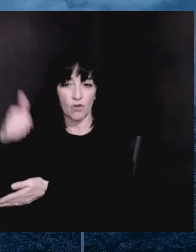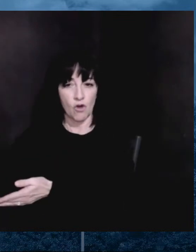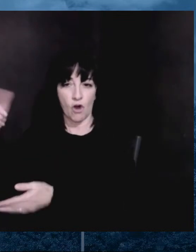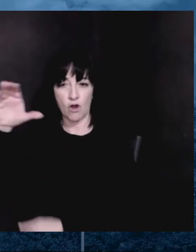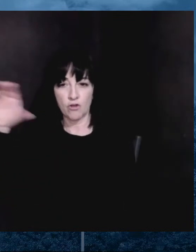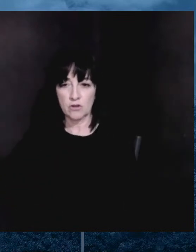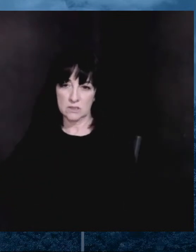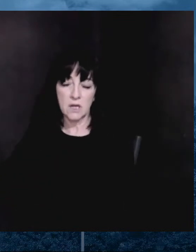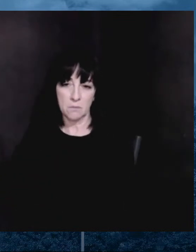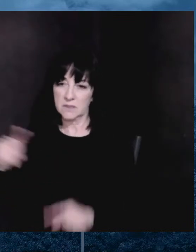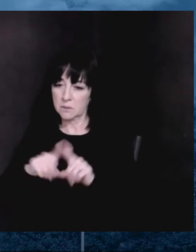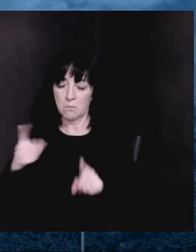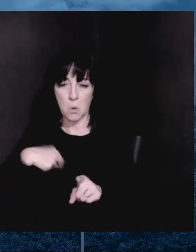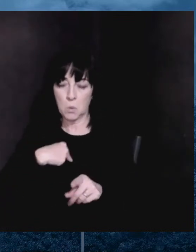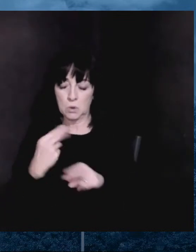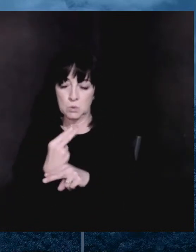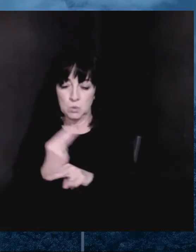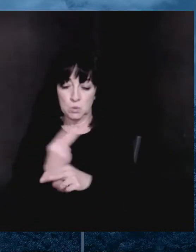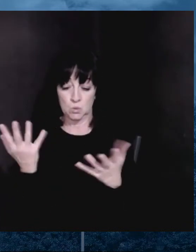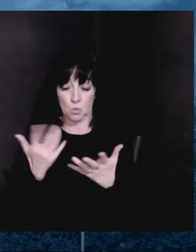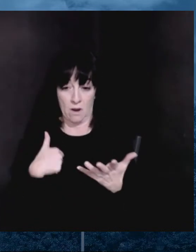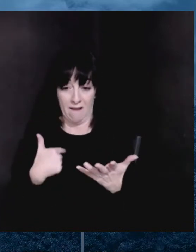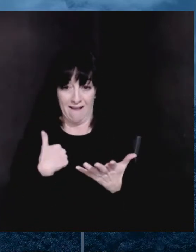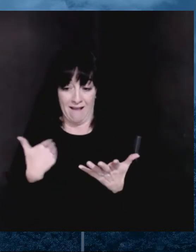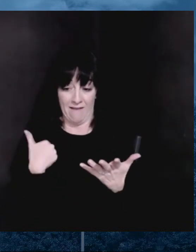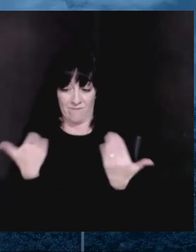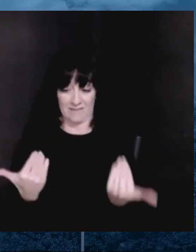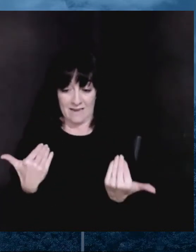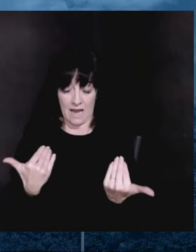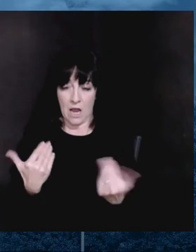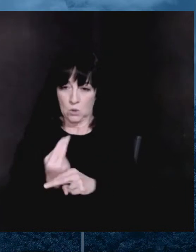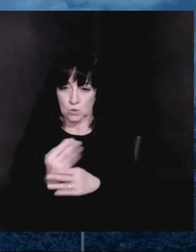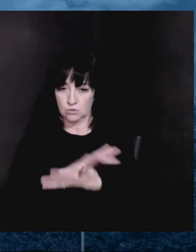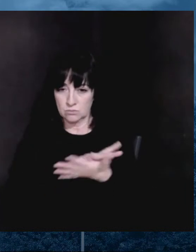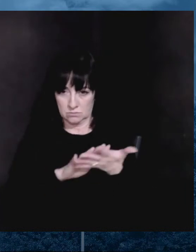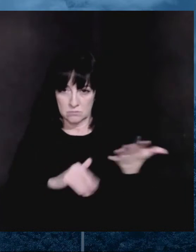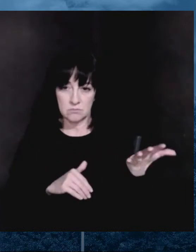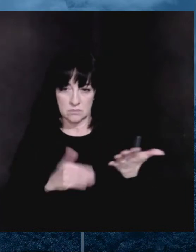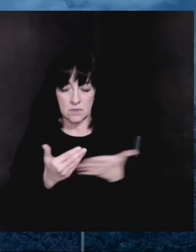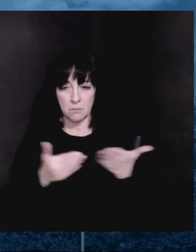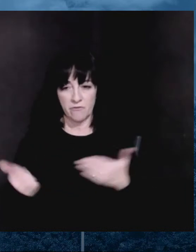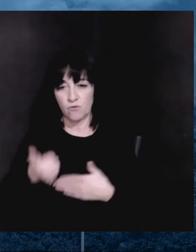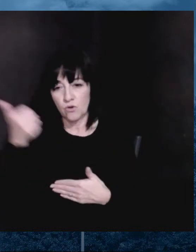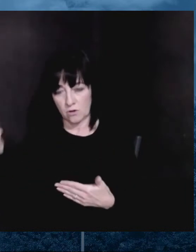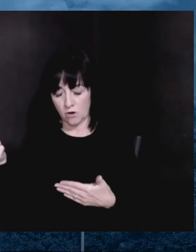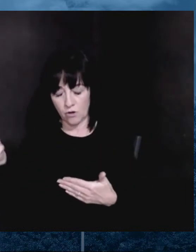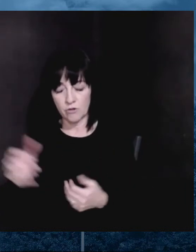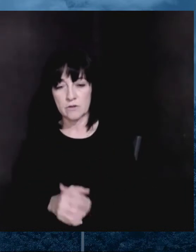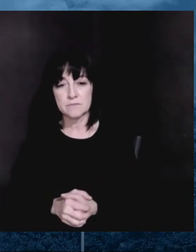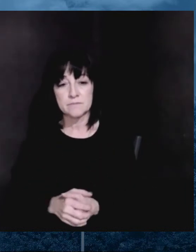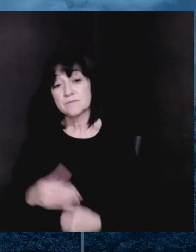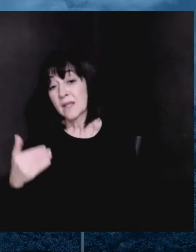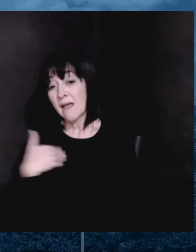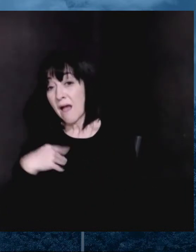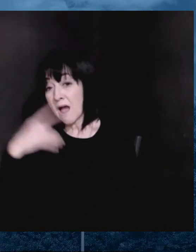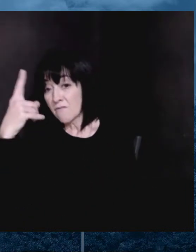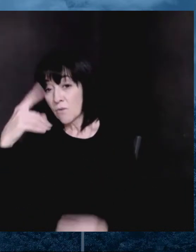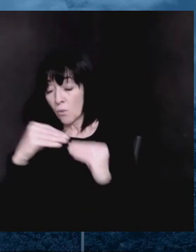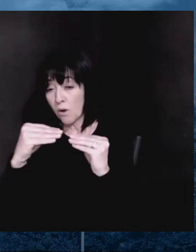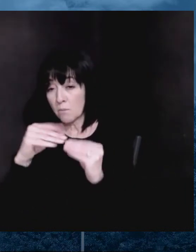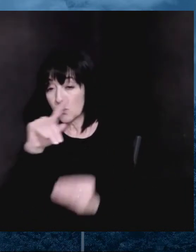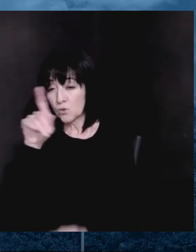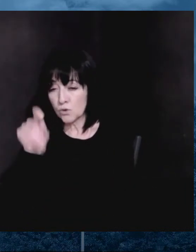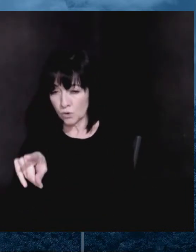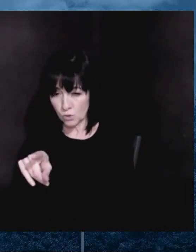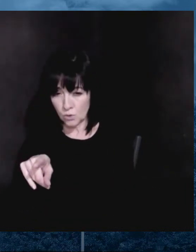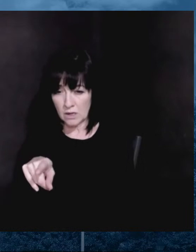another option. And I just have one last question that just came in. It's from Laura Walter at Coastal Point. She asked, do the